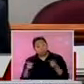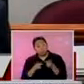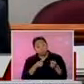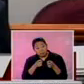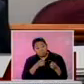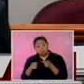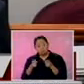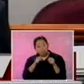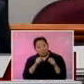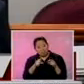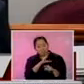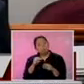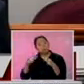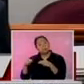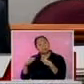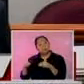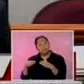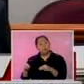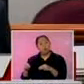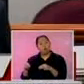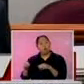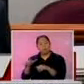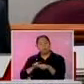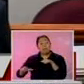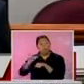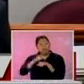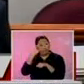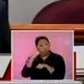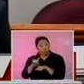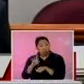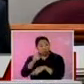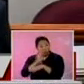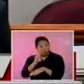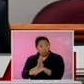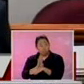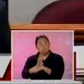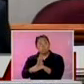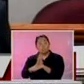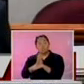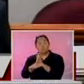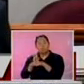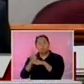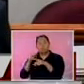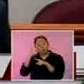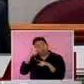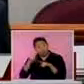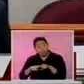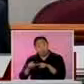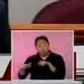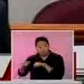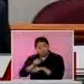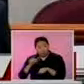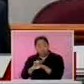sales and marketing of commercial lots, office spaces, leasing of properties, and sales of projects